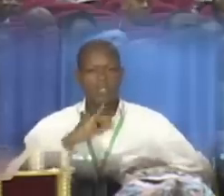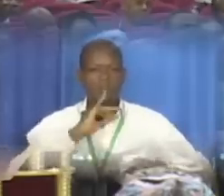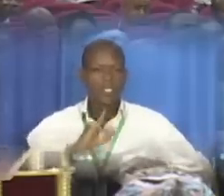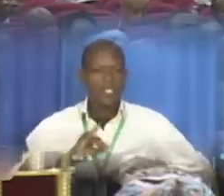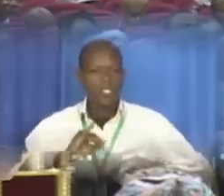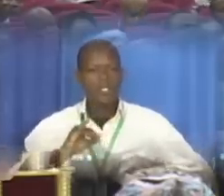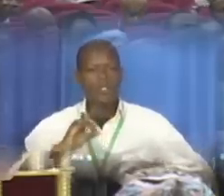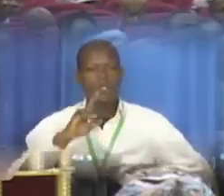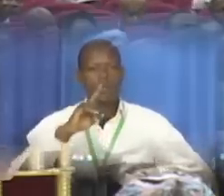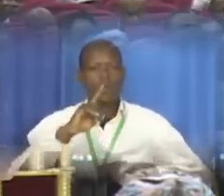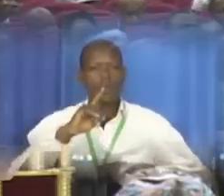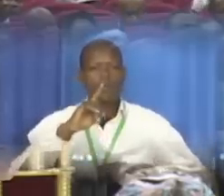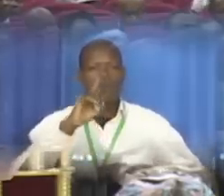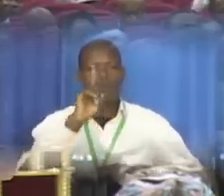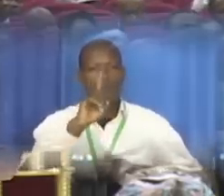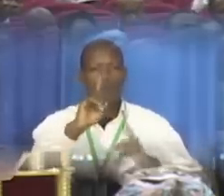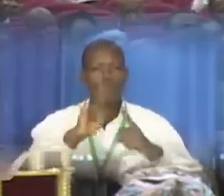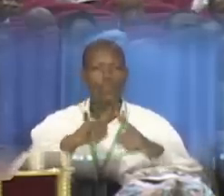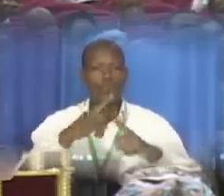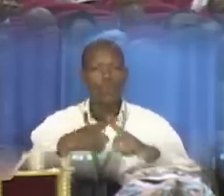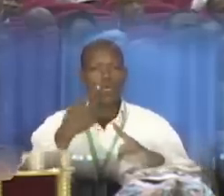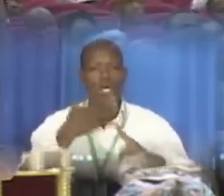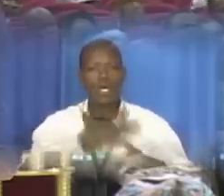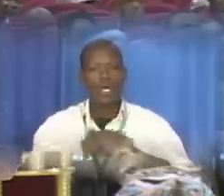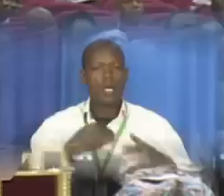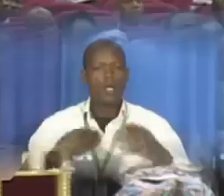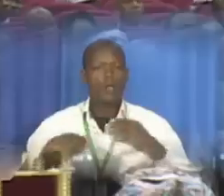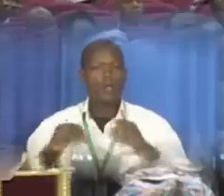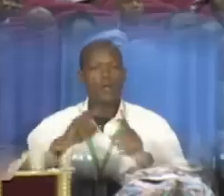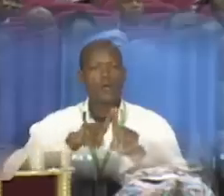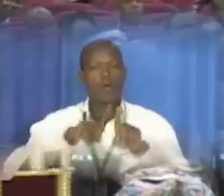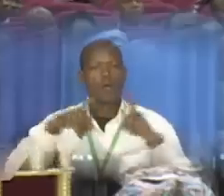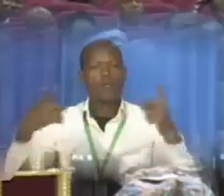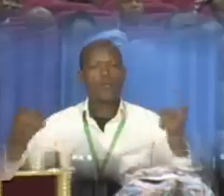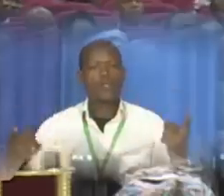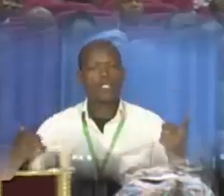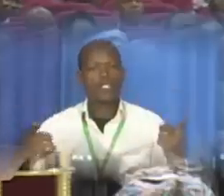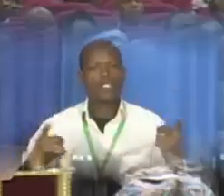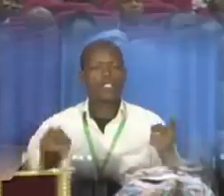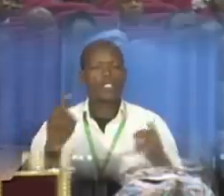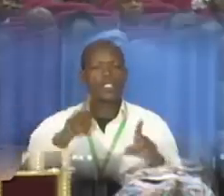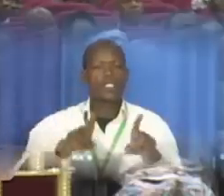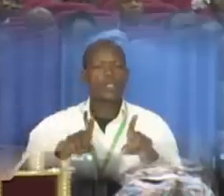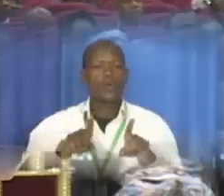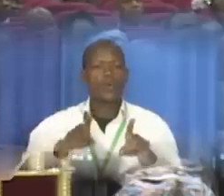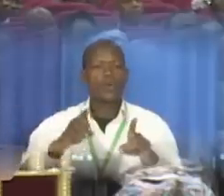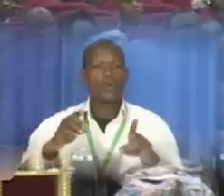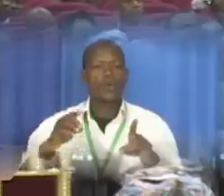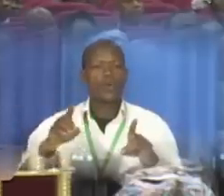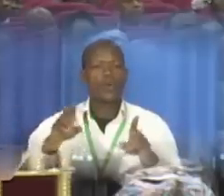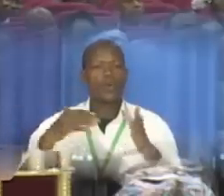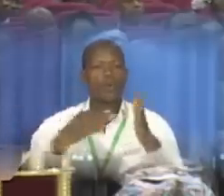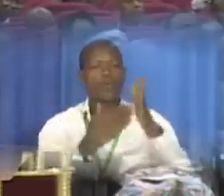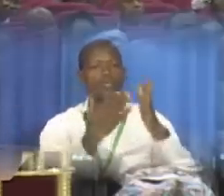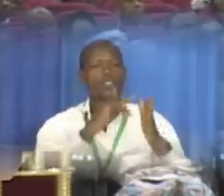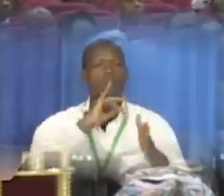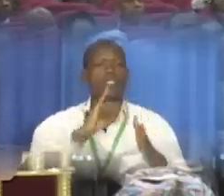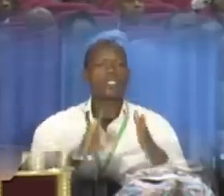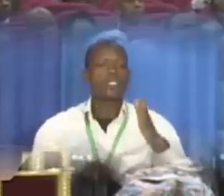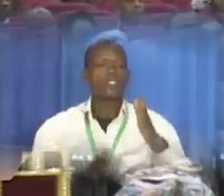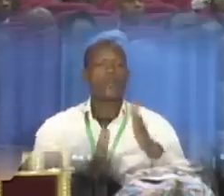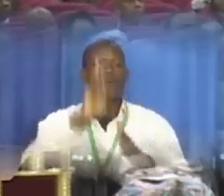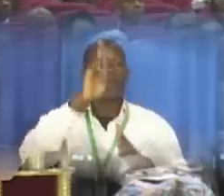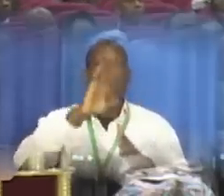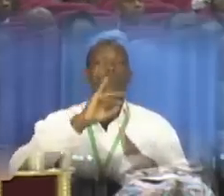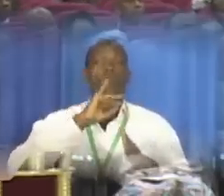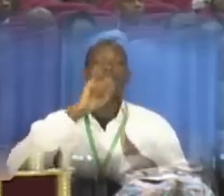all know that the opposite of up is down, the opposite of good is